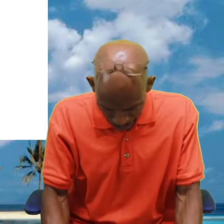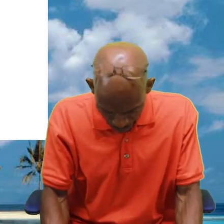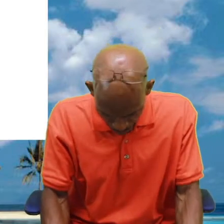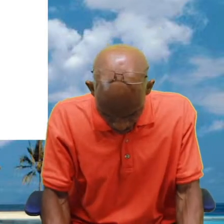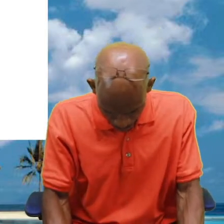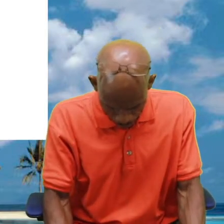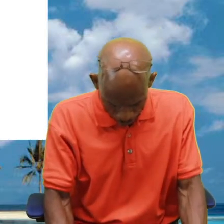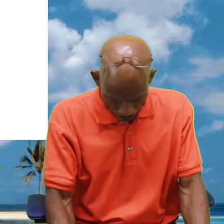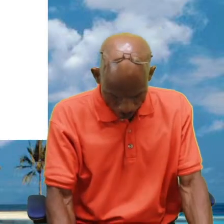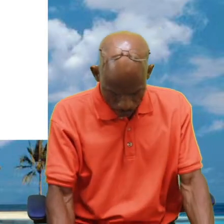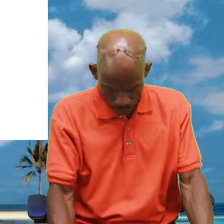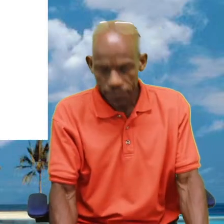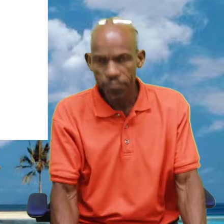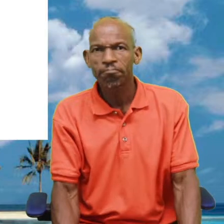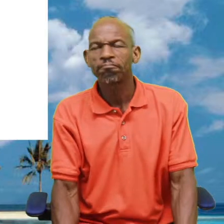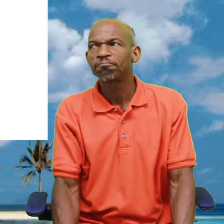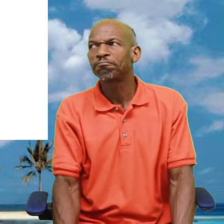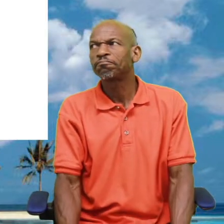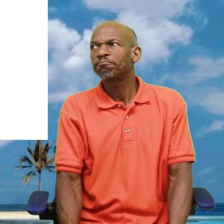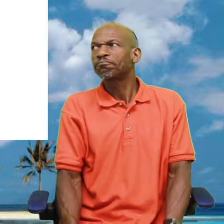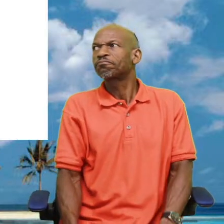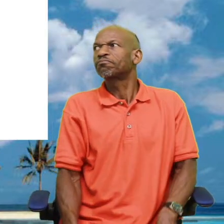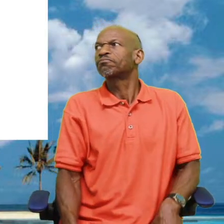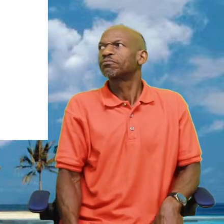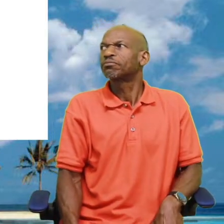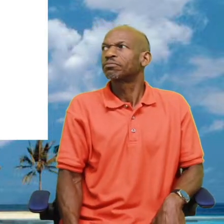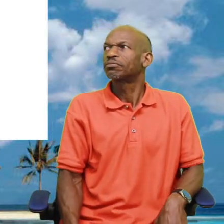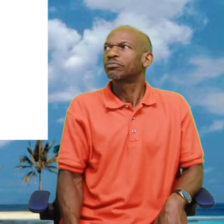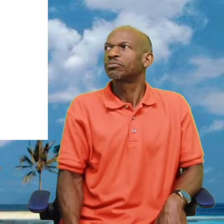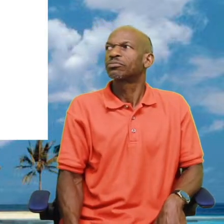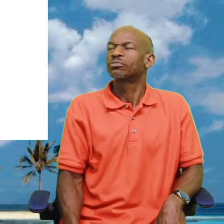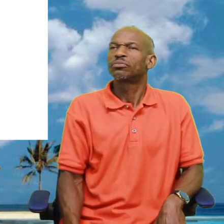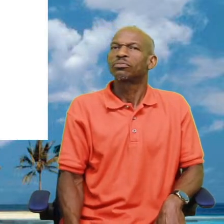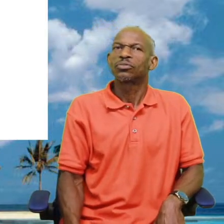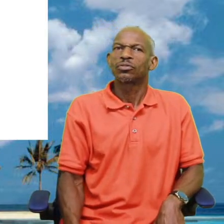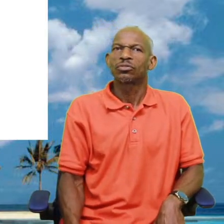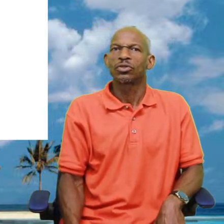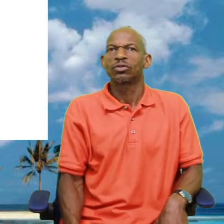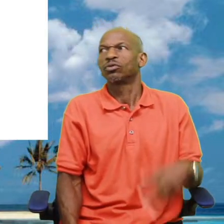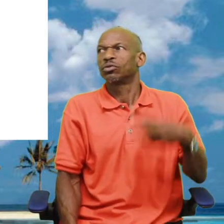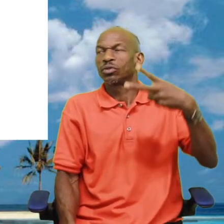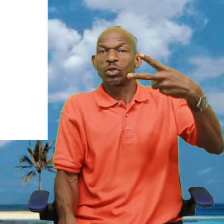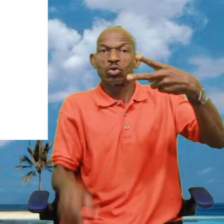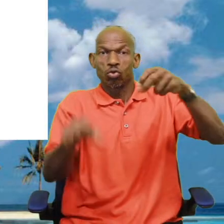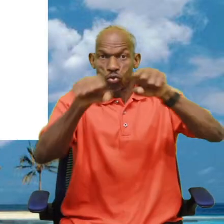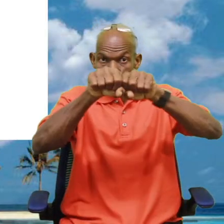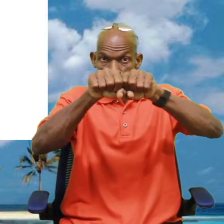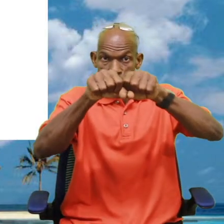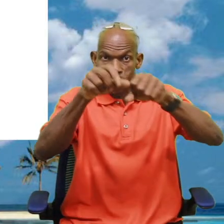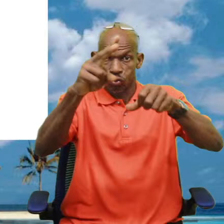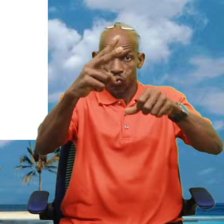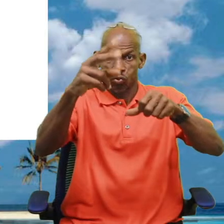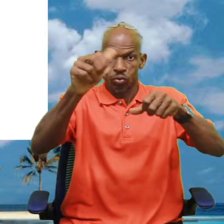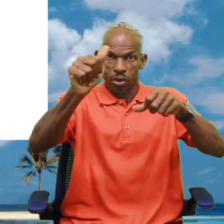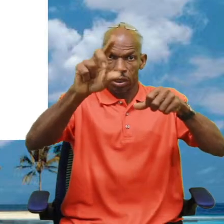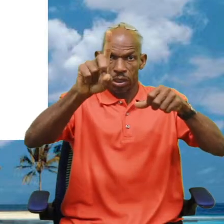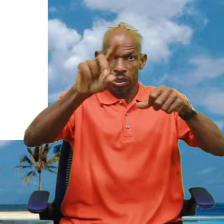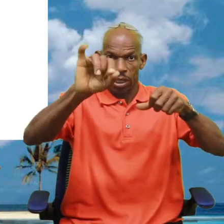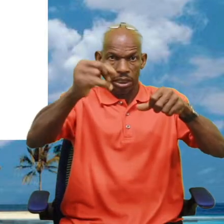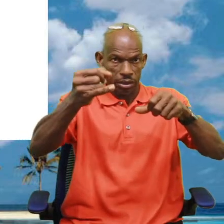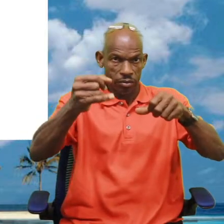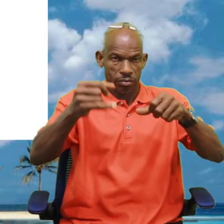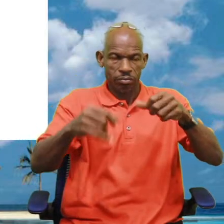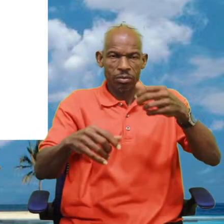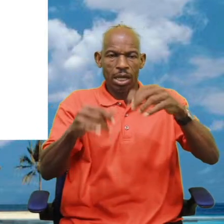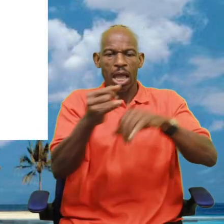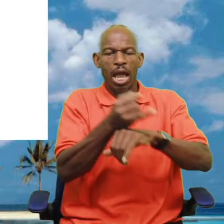I want 1, I want 2. 2 adjectives. 1 and 2. So